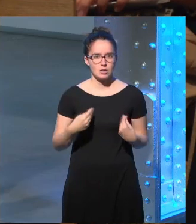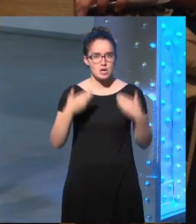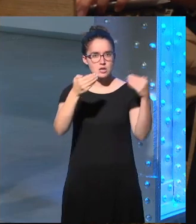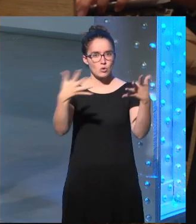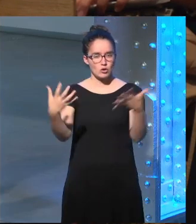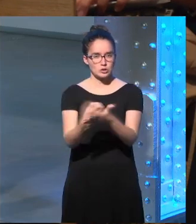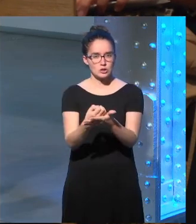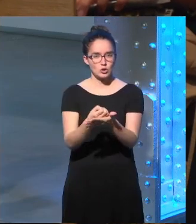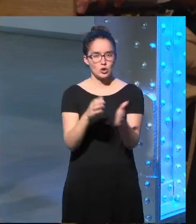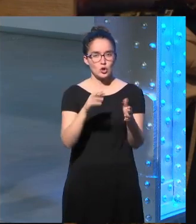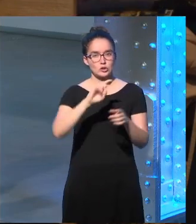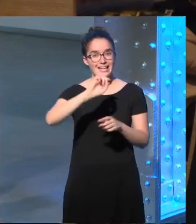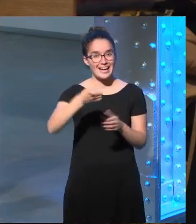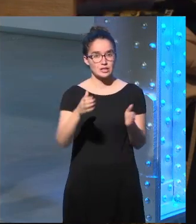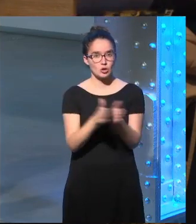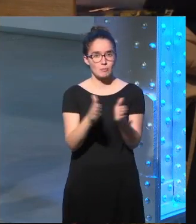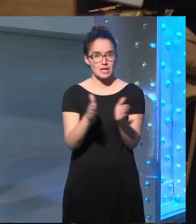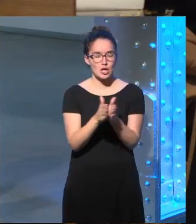where you are a few